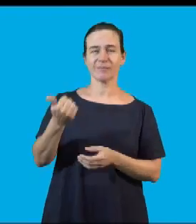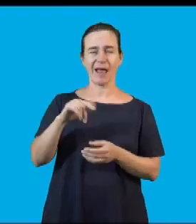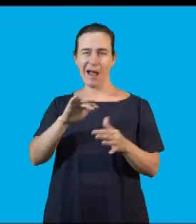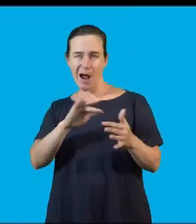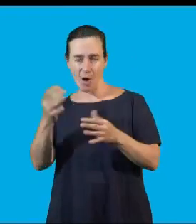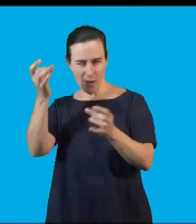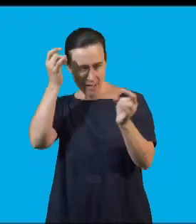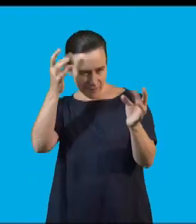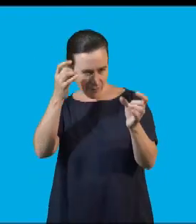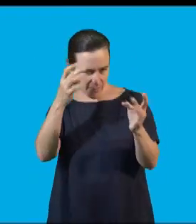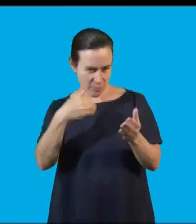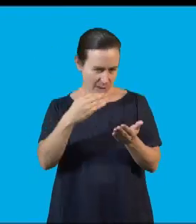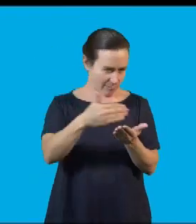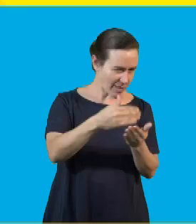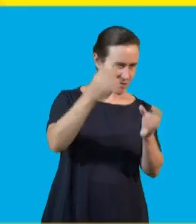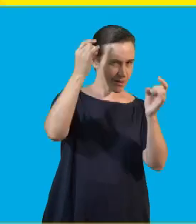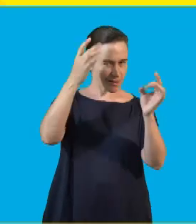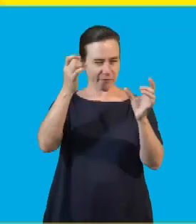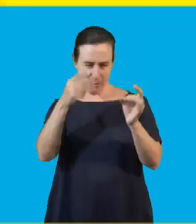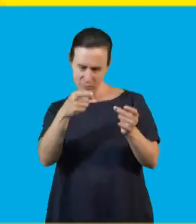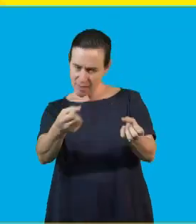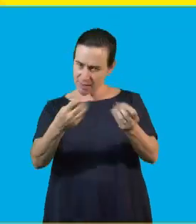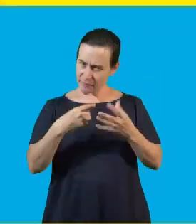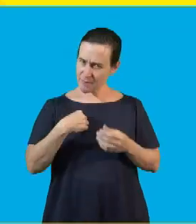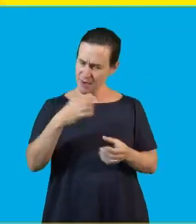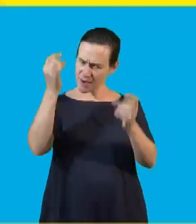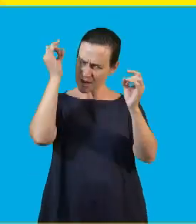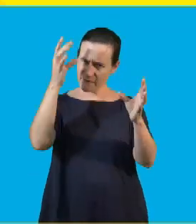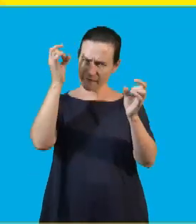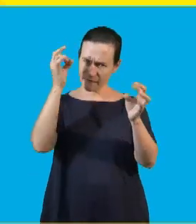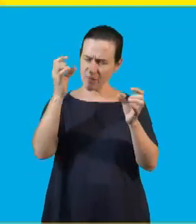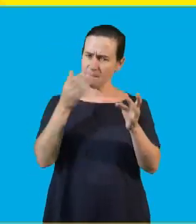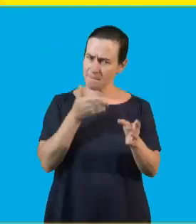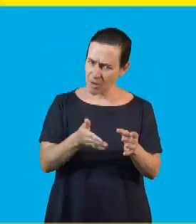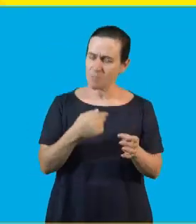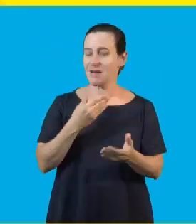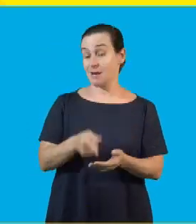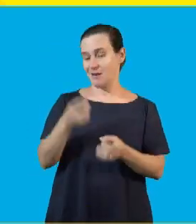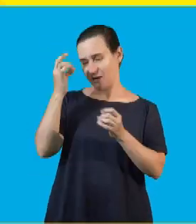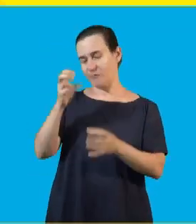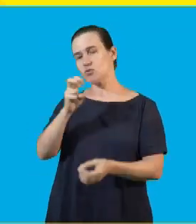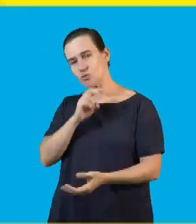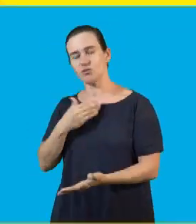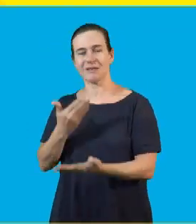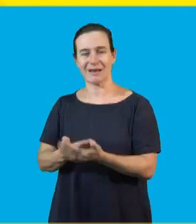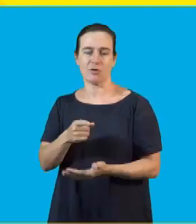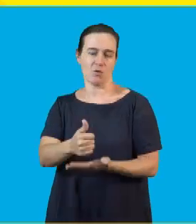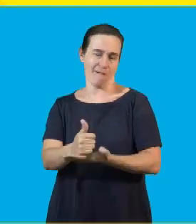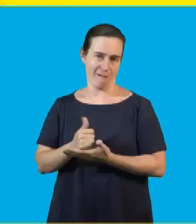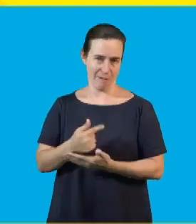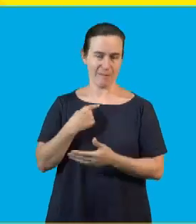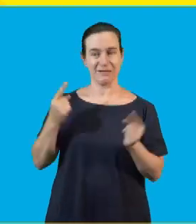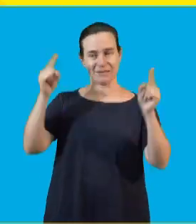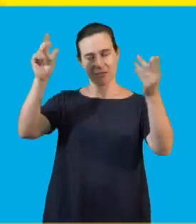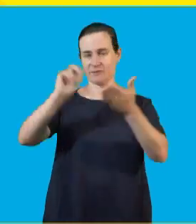that goes with the reading skills. Make sure that you take the information given to you in the brief or the question and use that as a guide